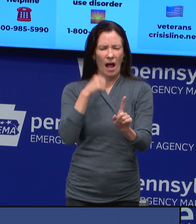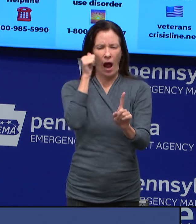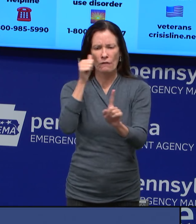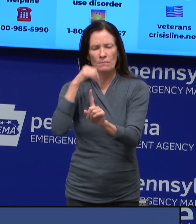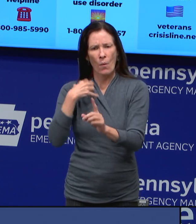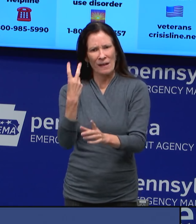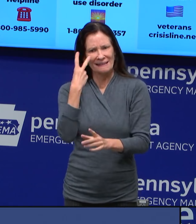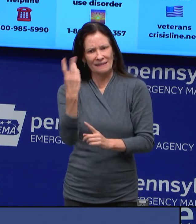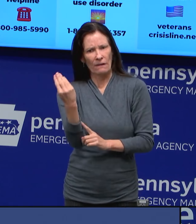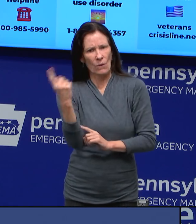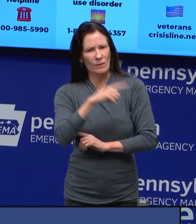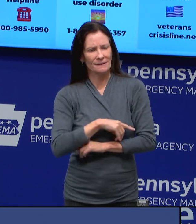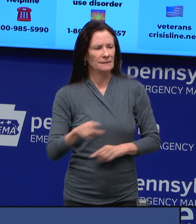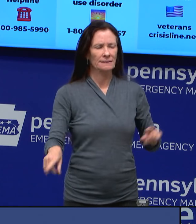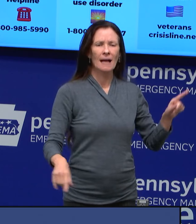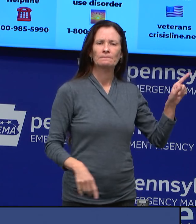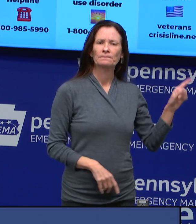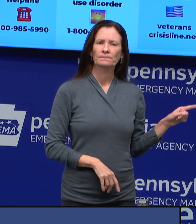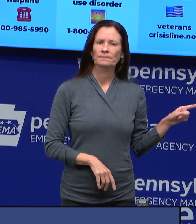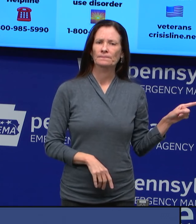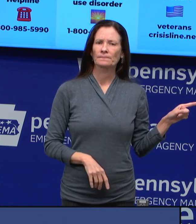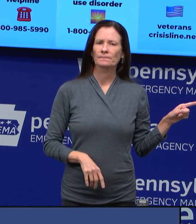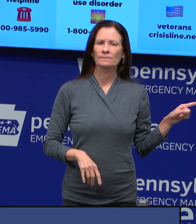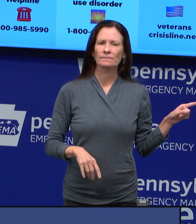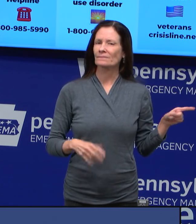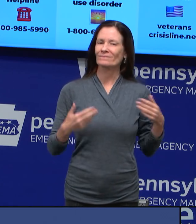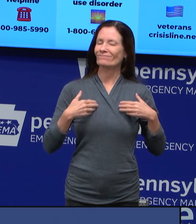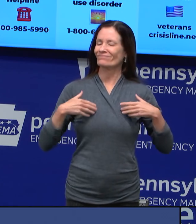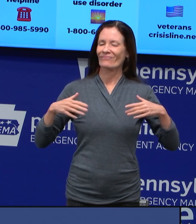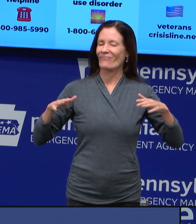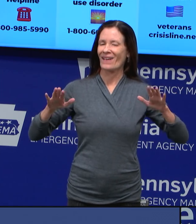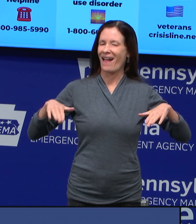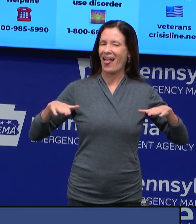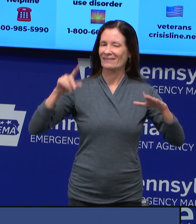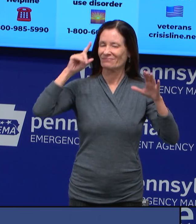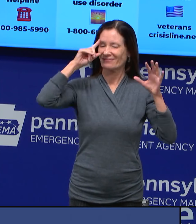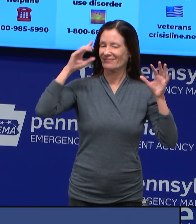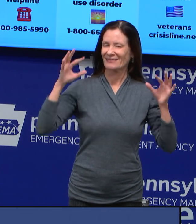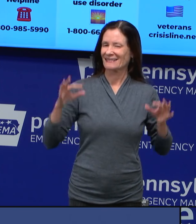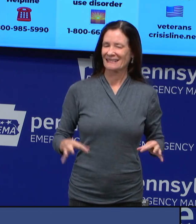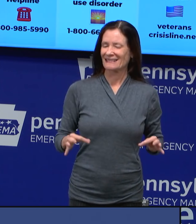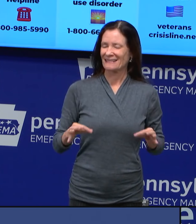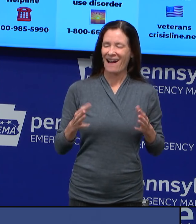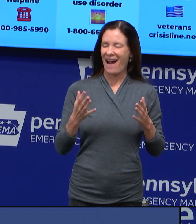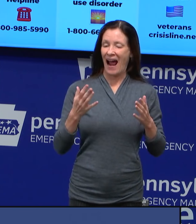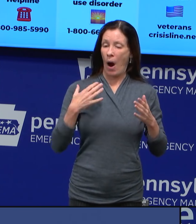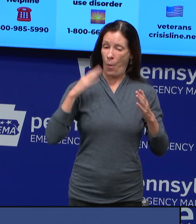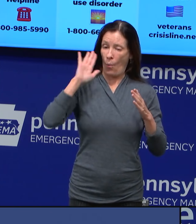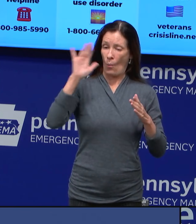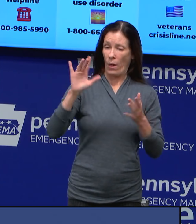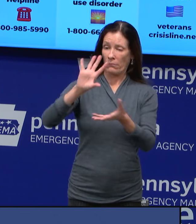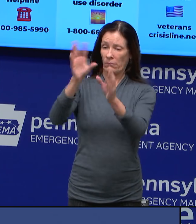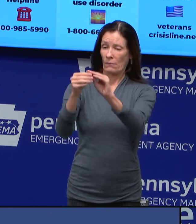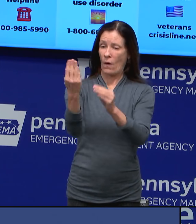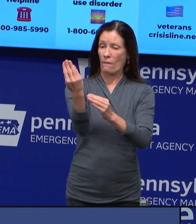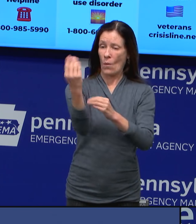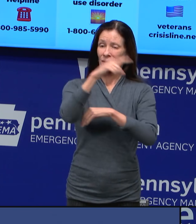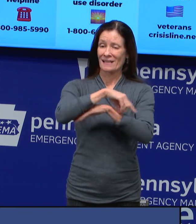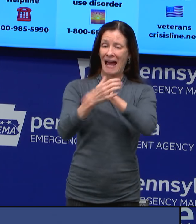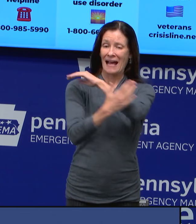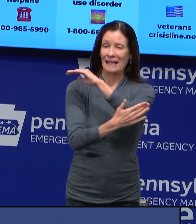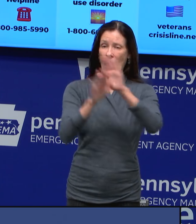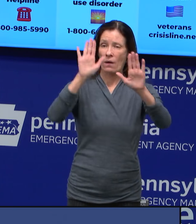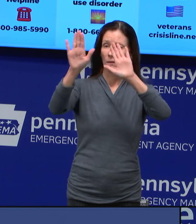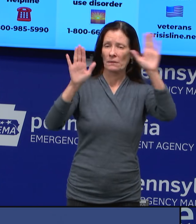reasonable for those regions and areas that are going from red to yellow. There you go. But I think